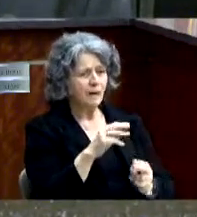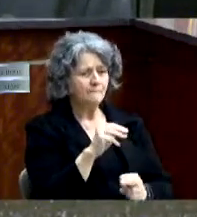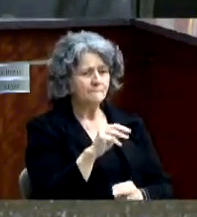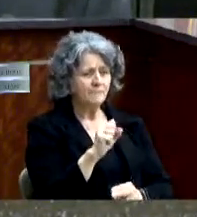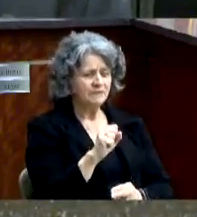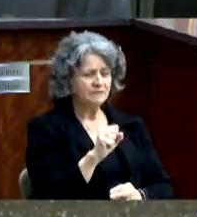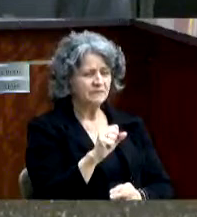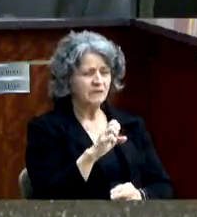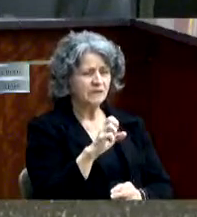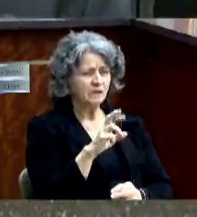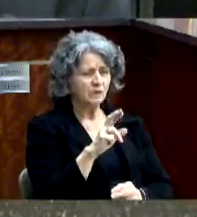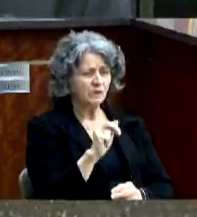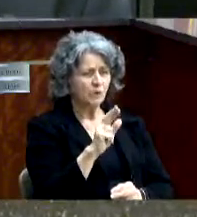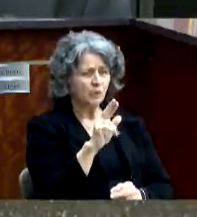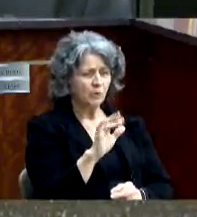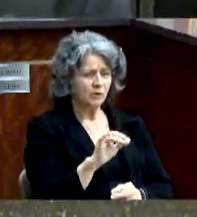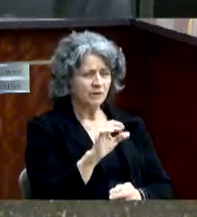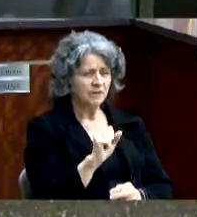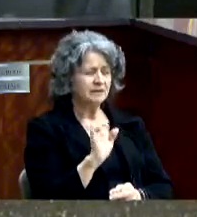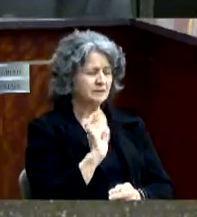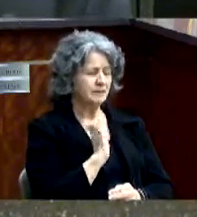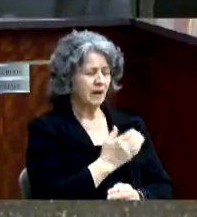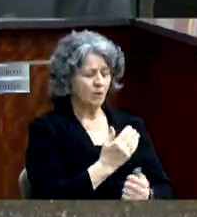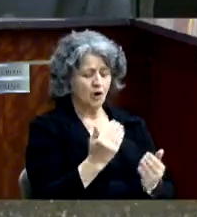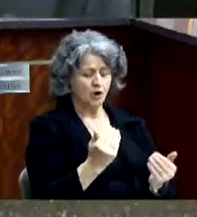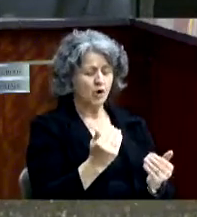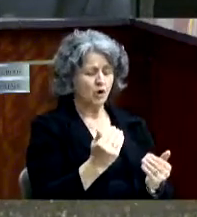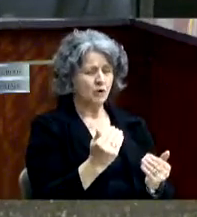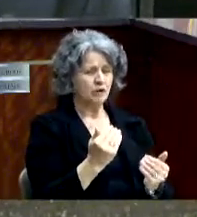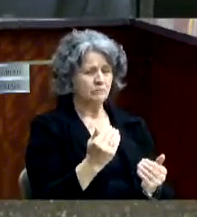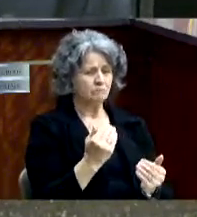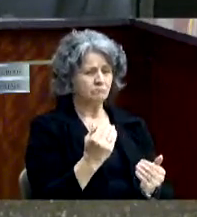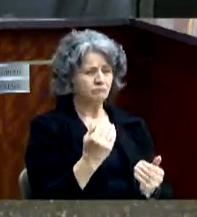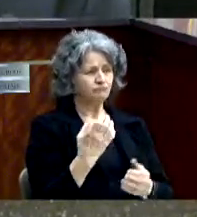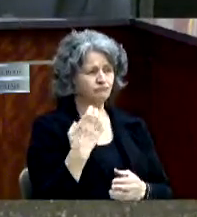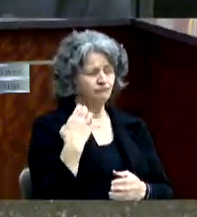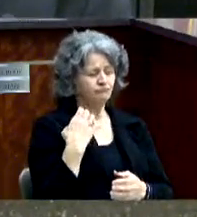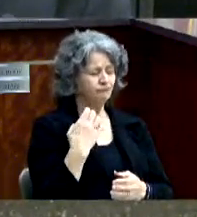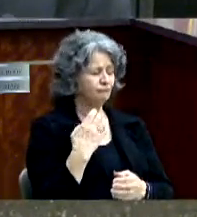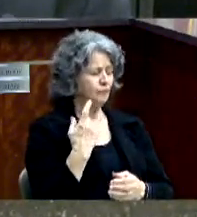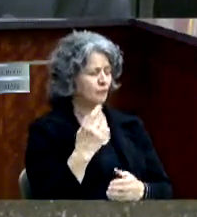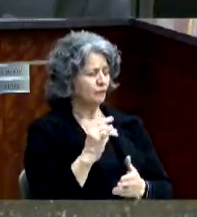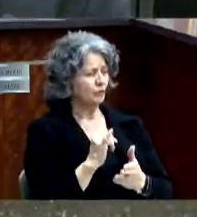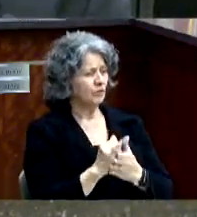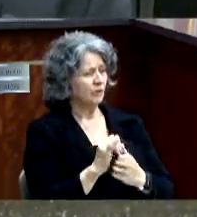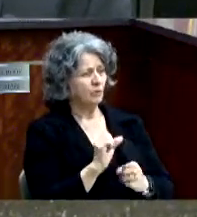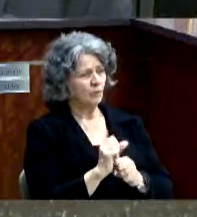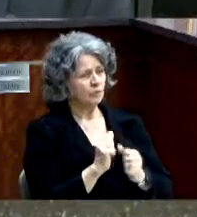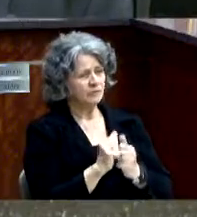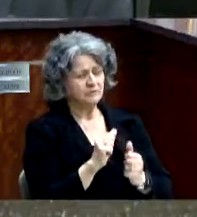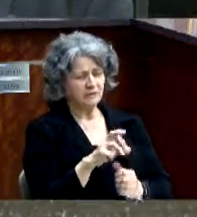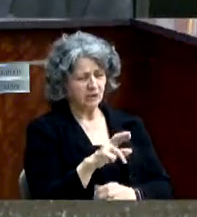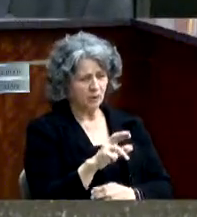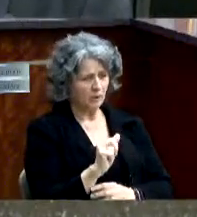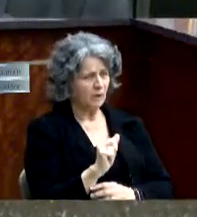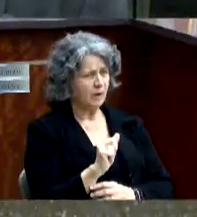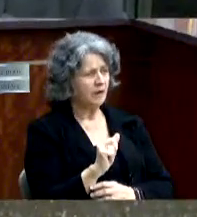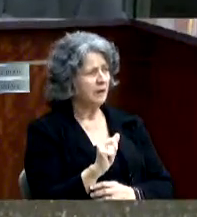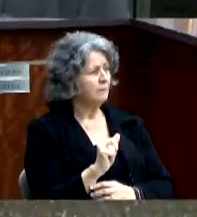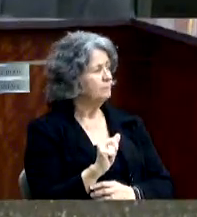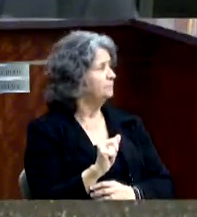chair of that. And as you saw or may have read, we just, working with the CRA, opened up and cut a little ribbon at